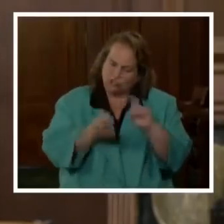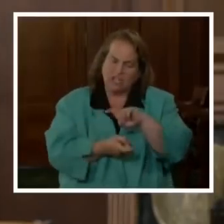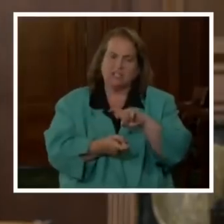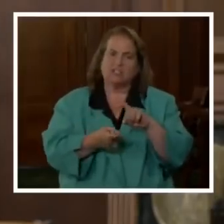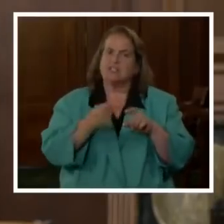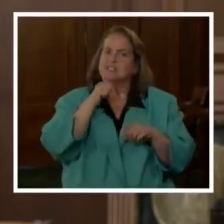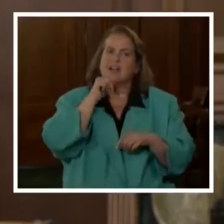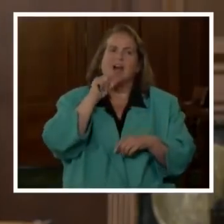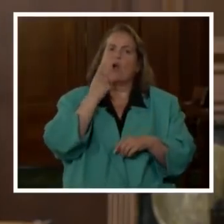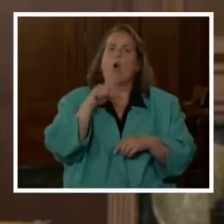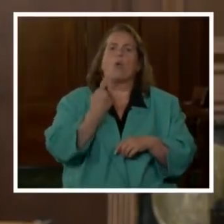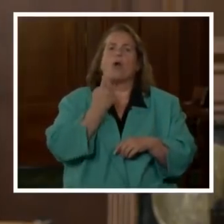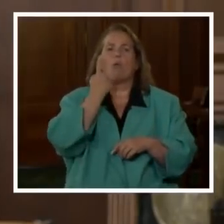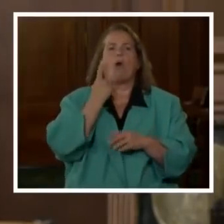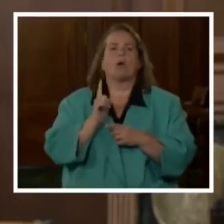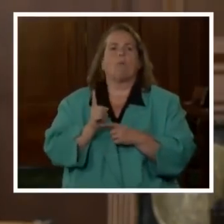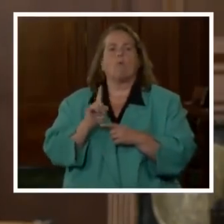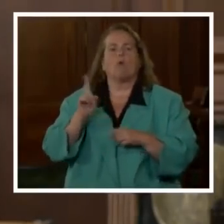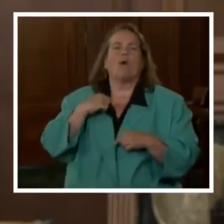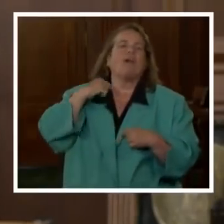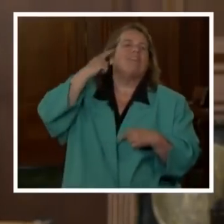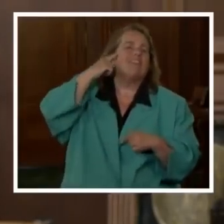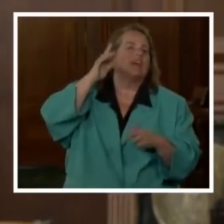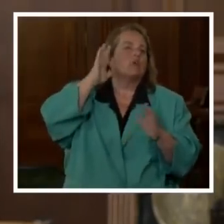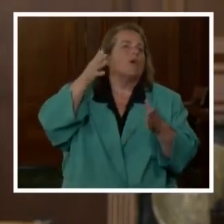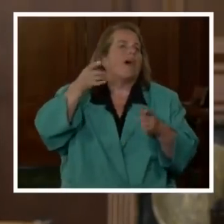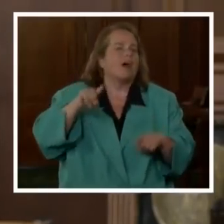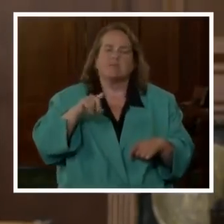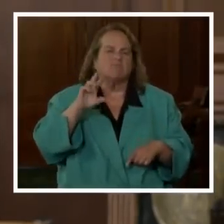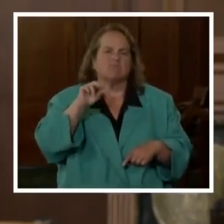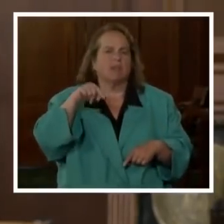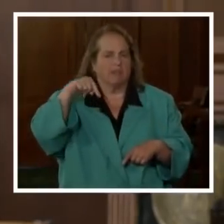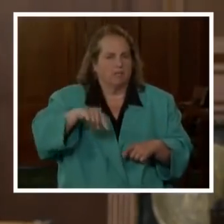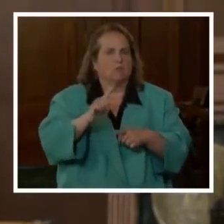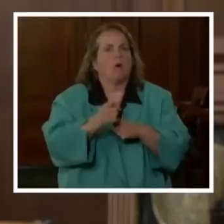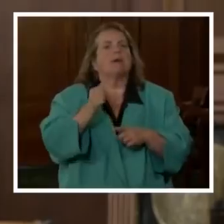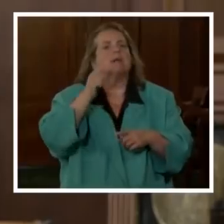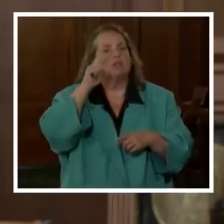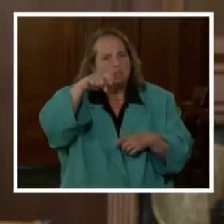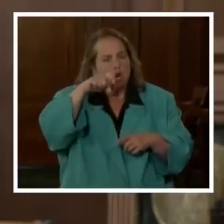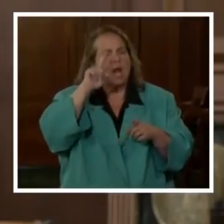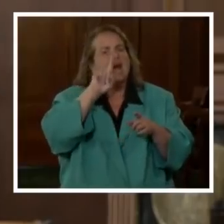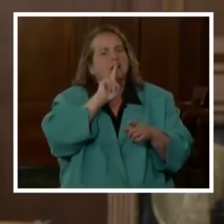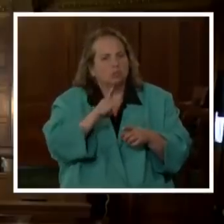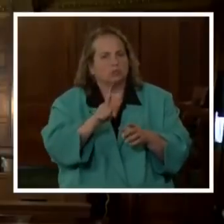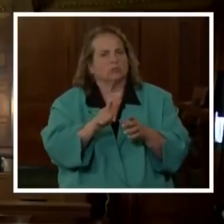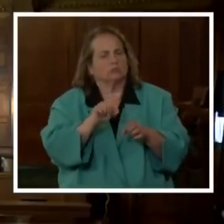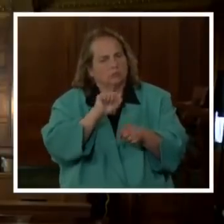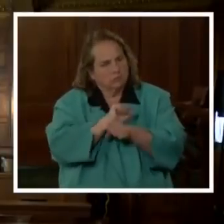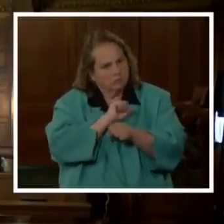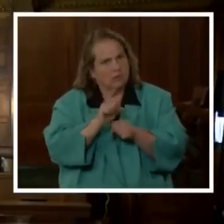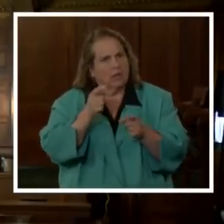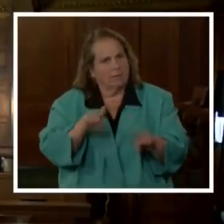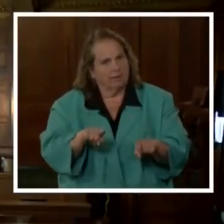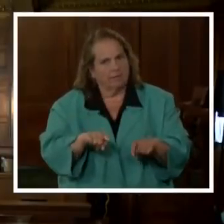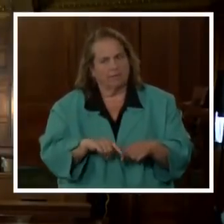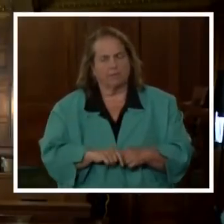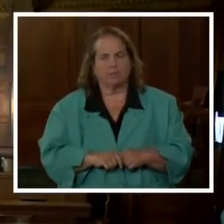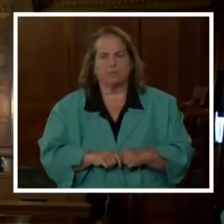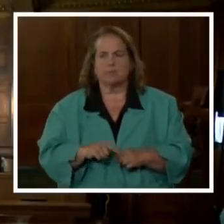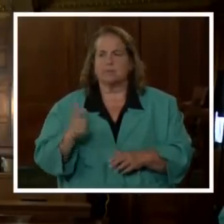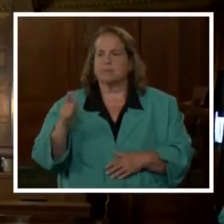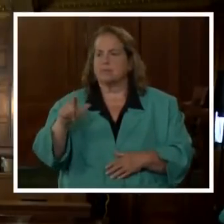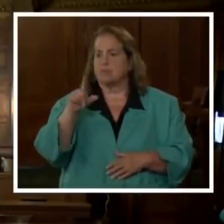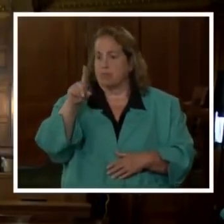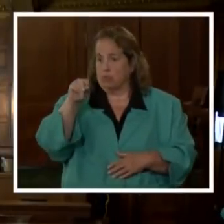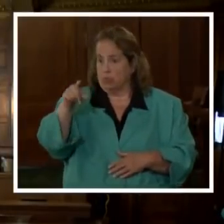we think it's going to happen. I hope this is the moment that it actually happens. All right, we'll do one more. One more. Do you think